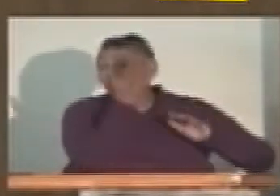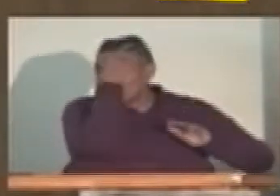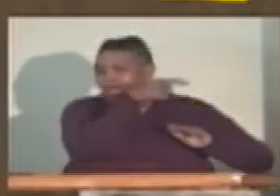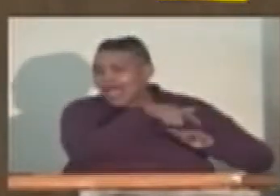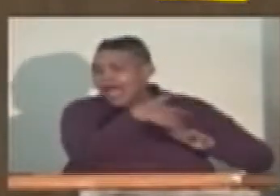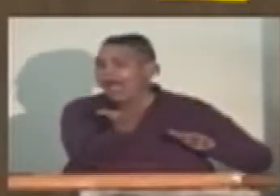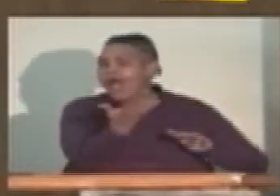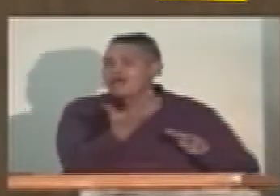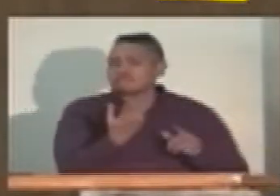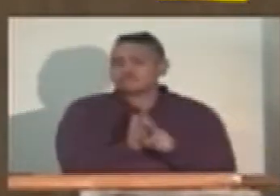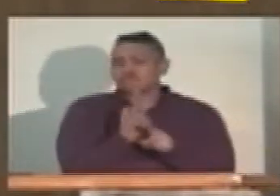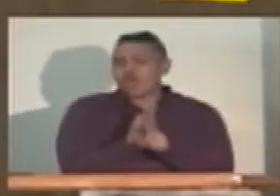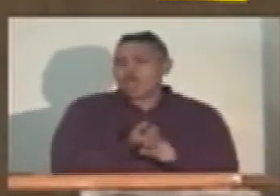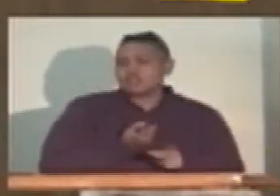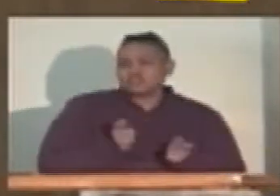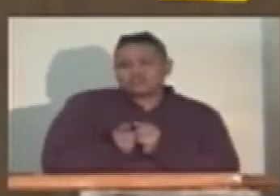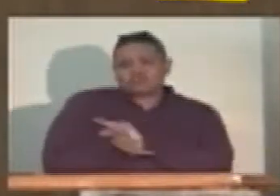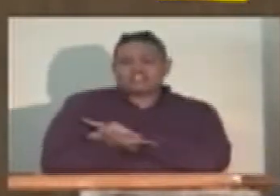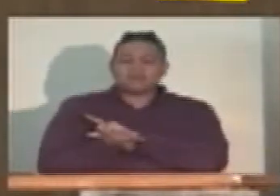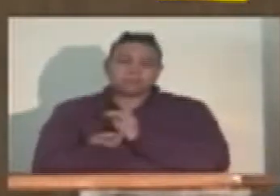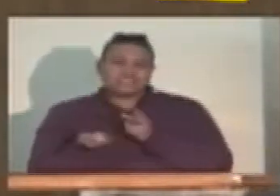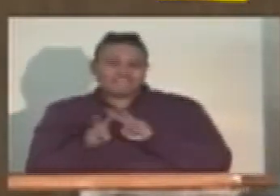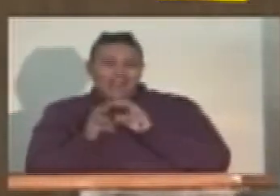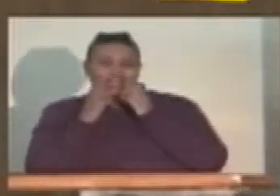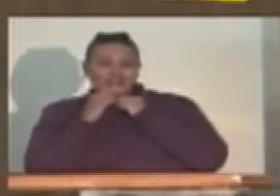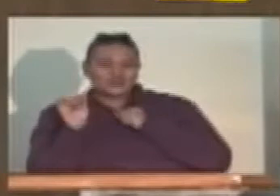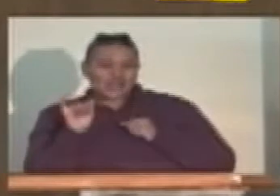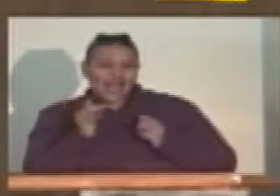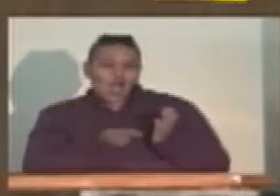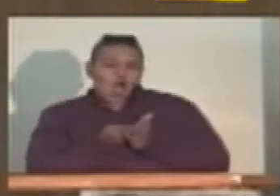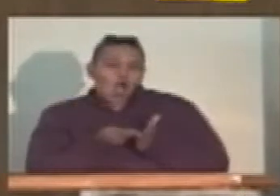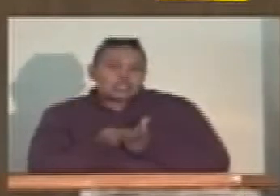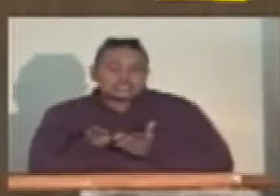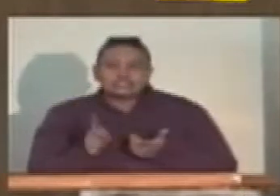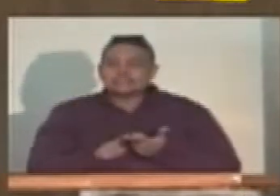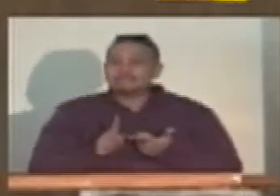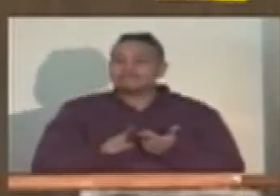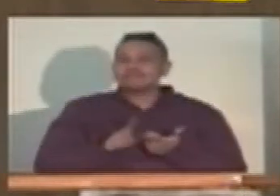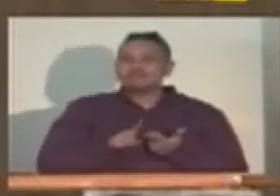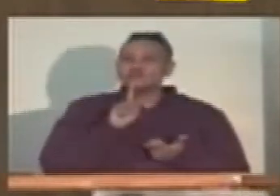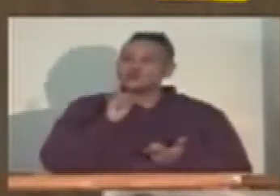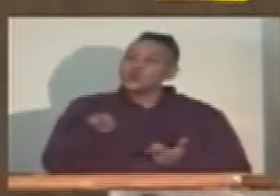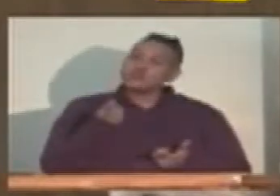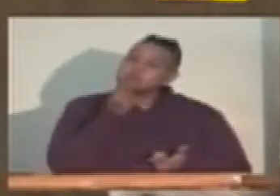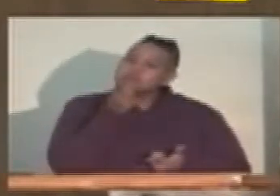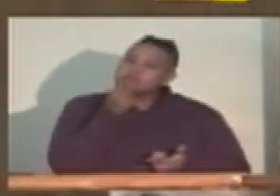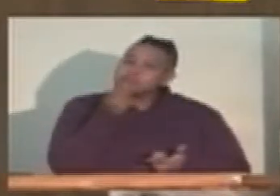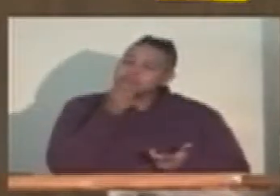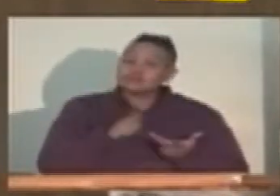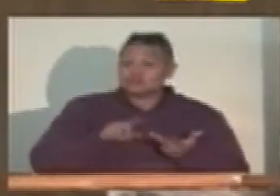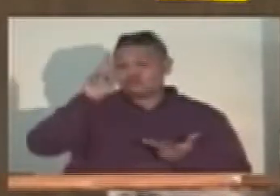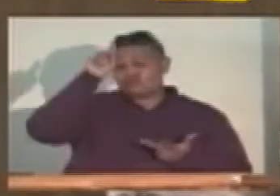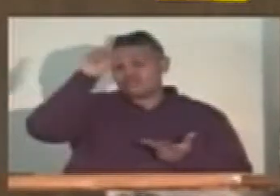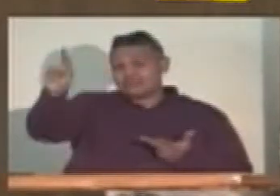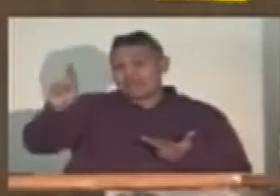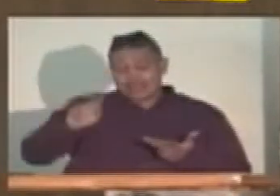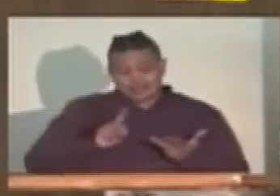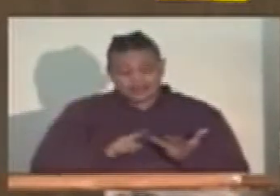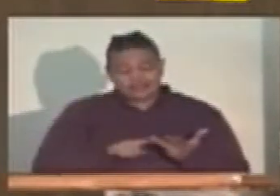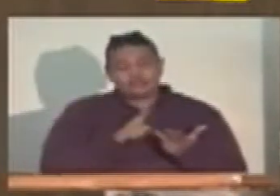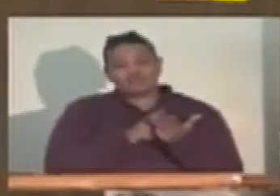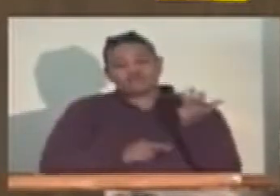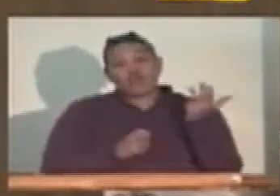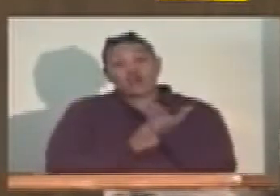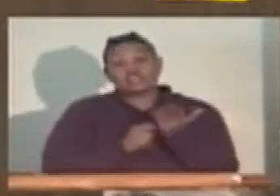core transformational values. Values such as honesty, truthfulness, respect,